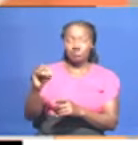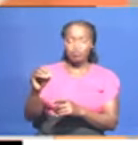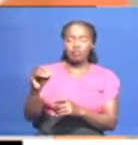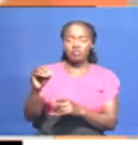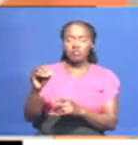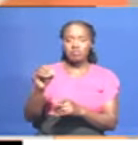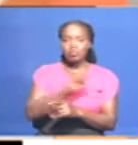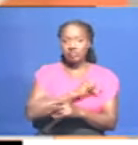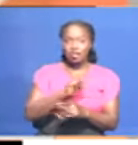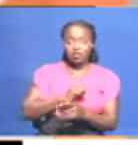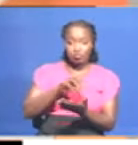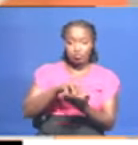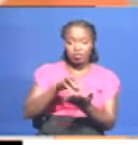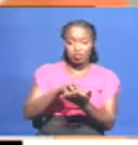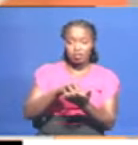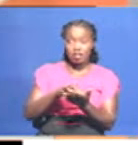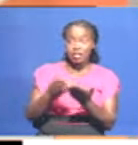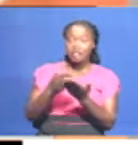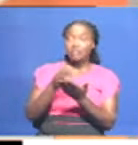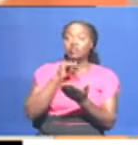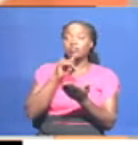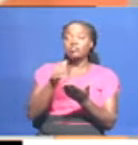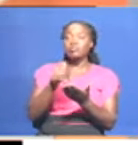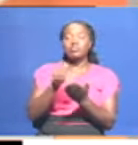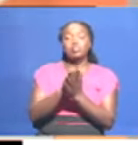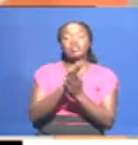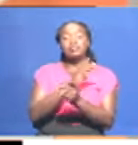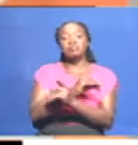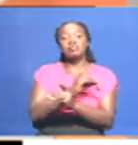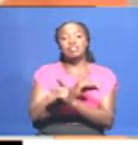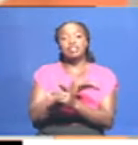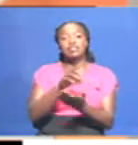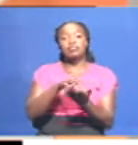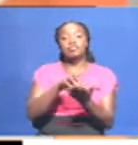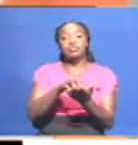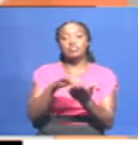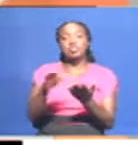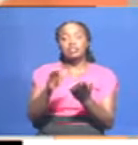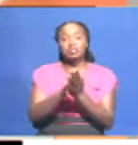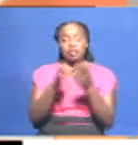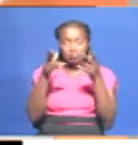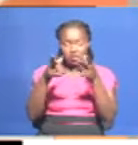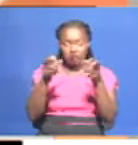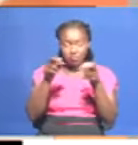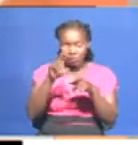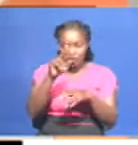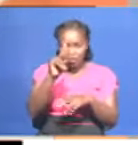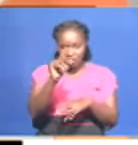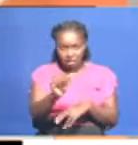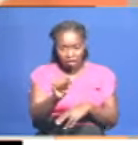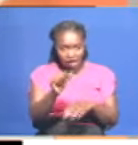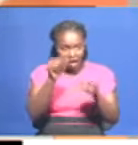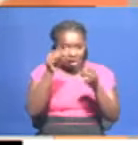Baringo Senator would not be defending his seat due to the perceived United Democratic Alliance UDA wave